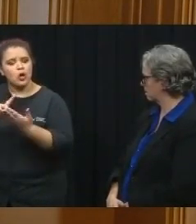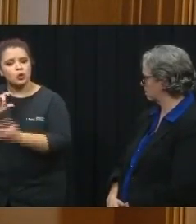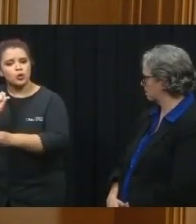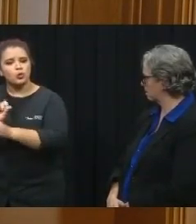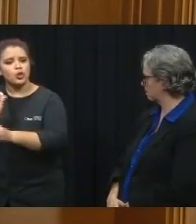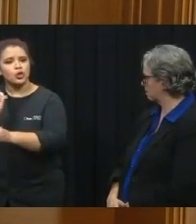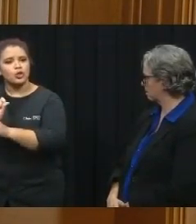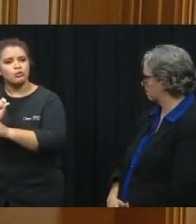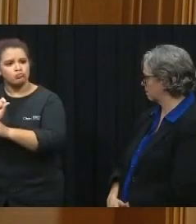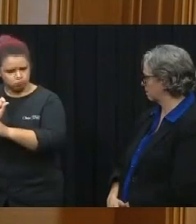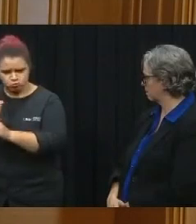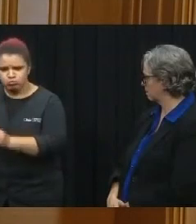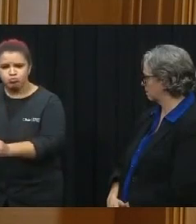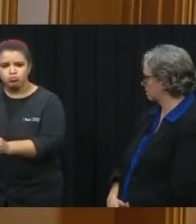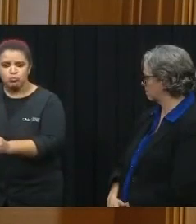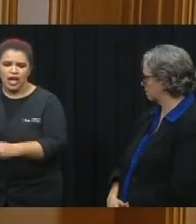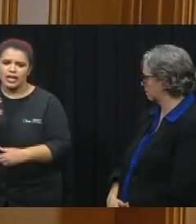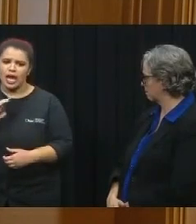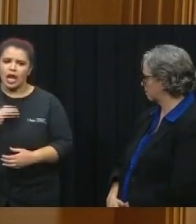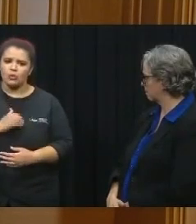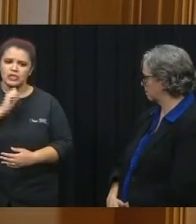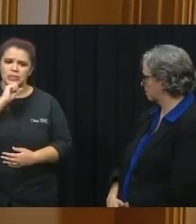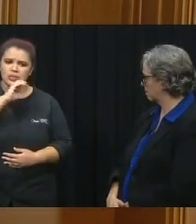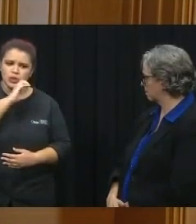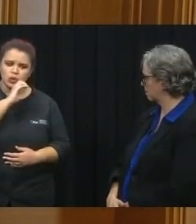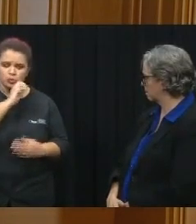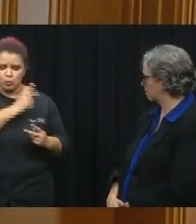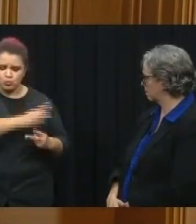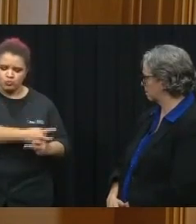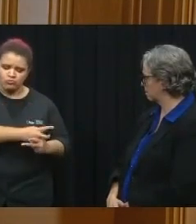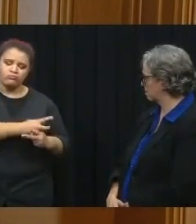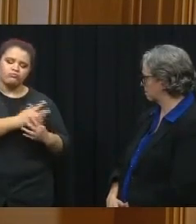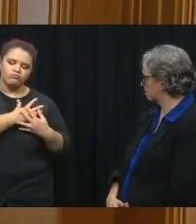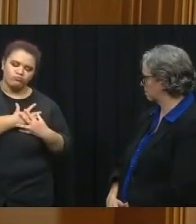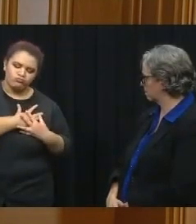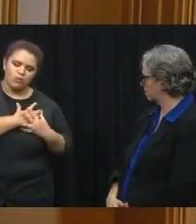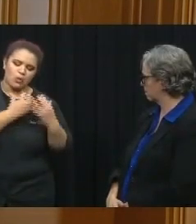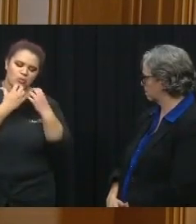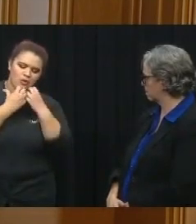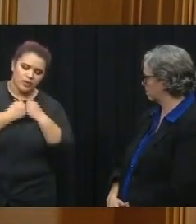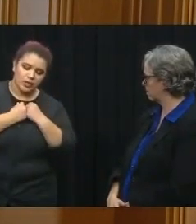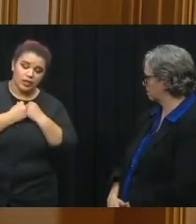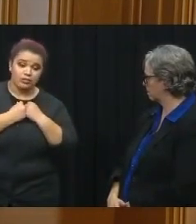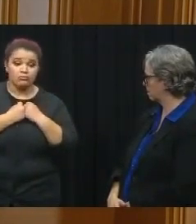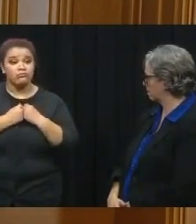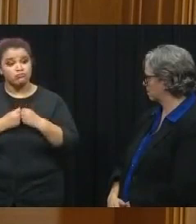over protectively and lovingly. We can do two things together."